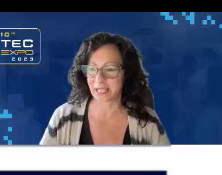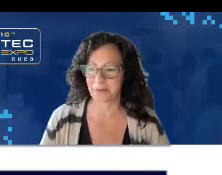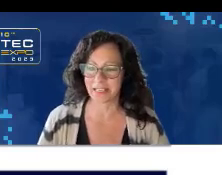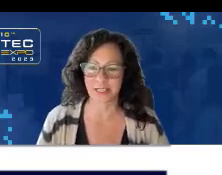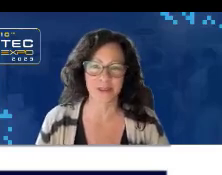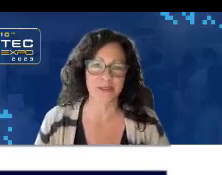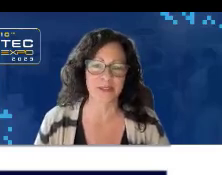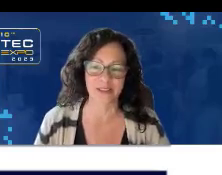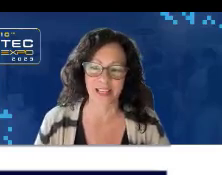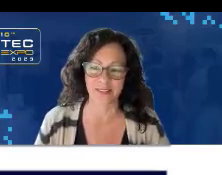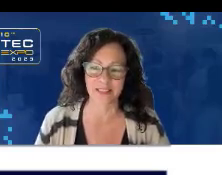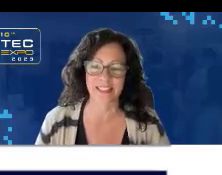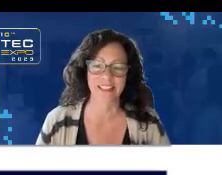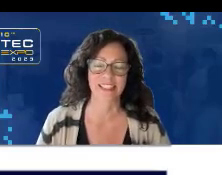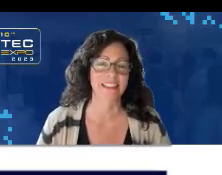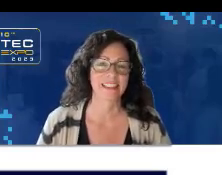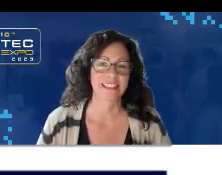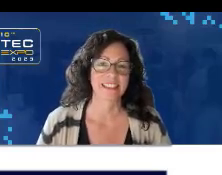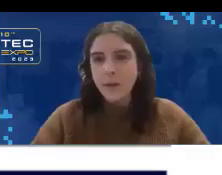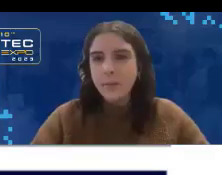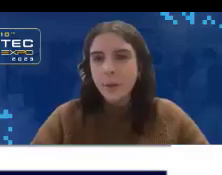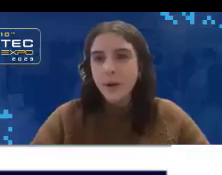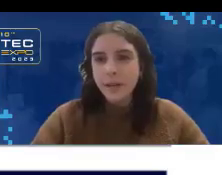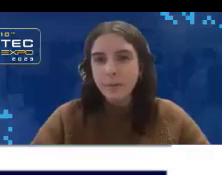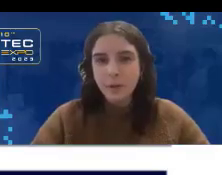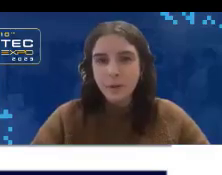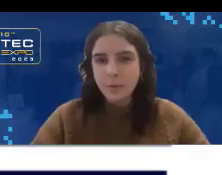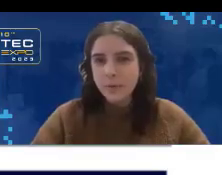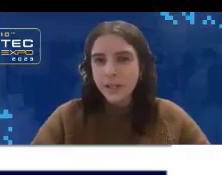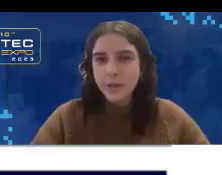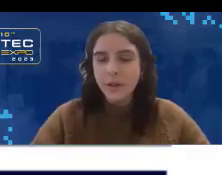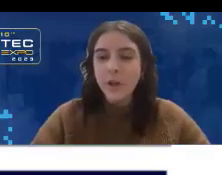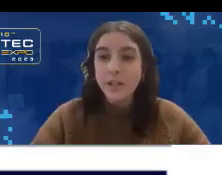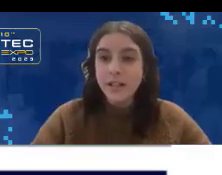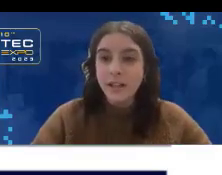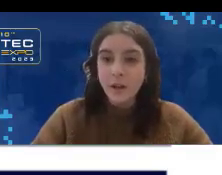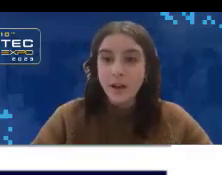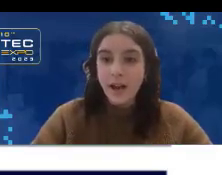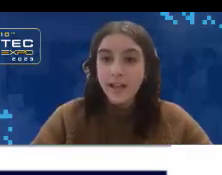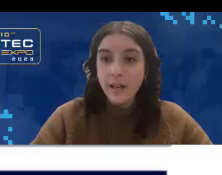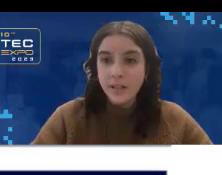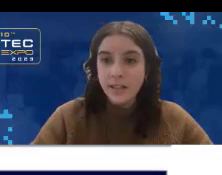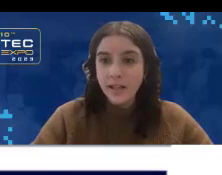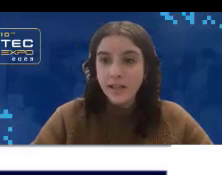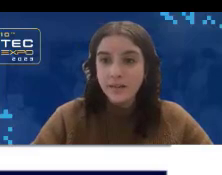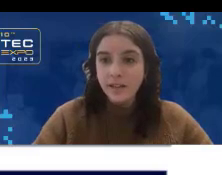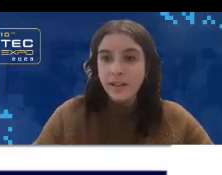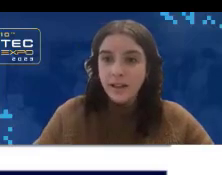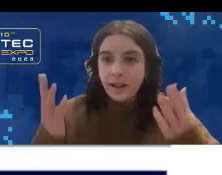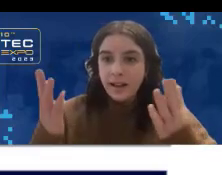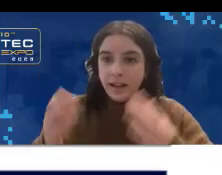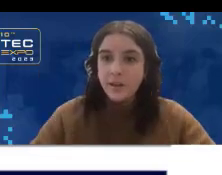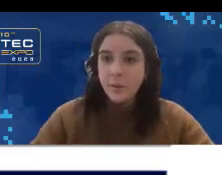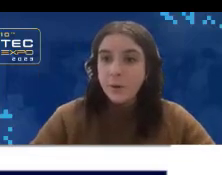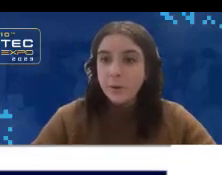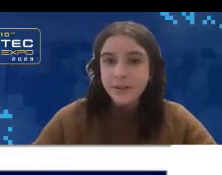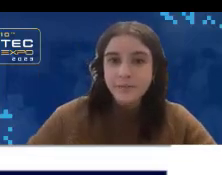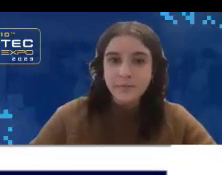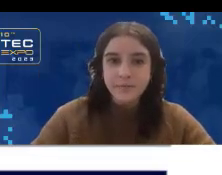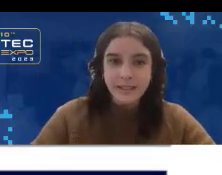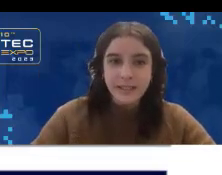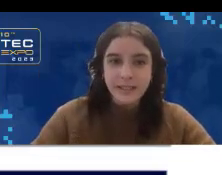guys want to take a minute to yourselves? Sure. So I'm Gabrielle Coombs. I'm a learning designer at LDDI. And